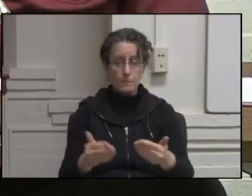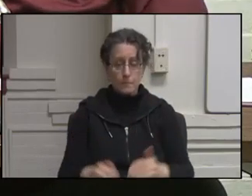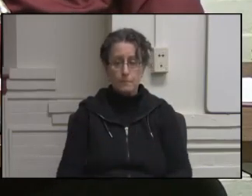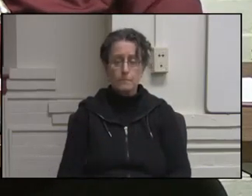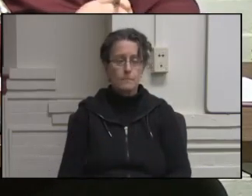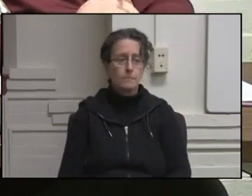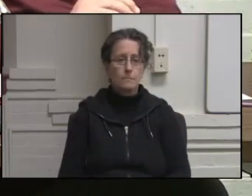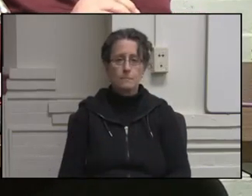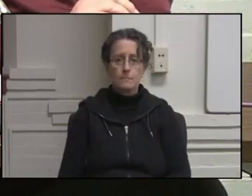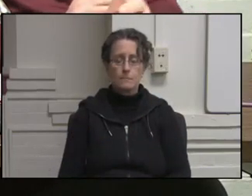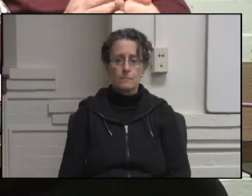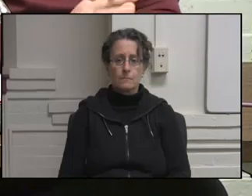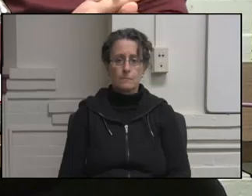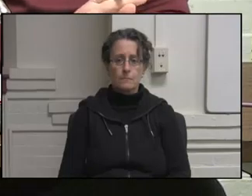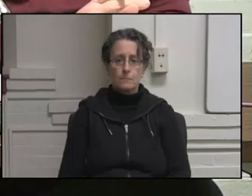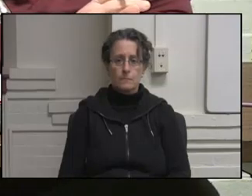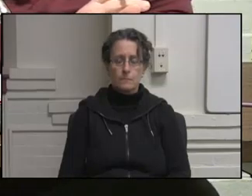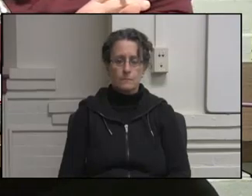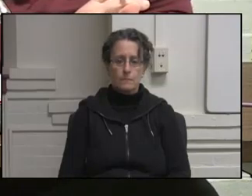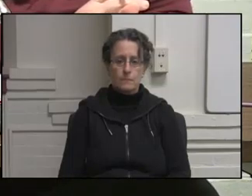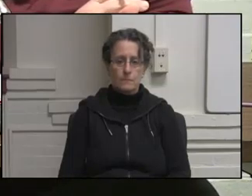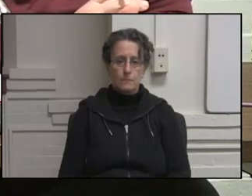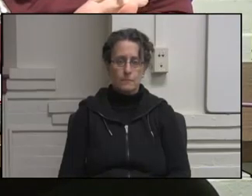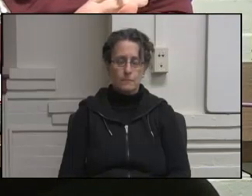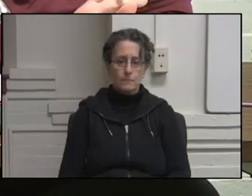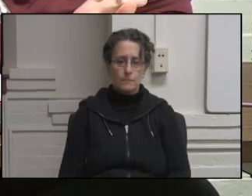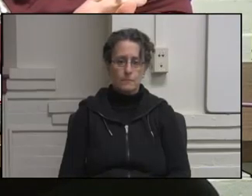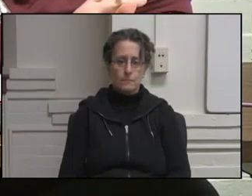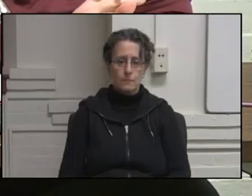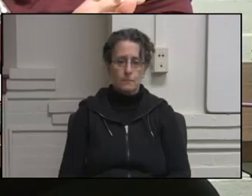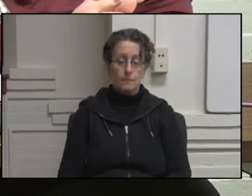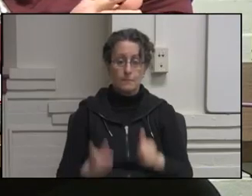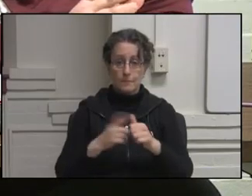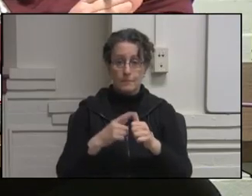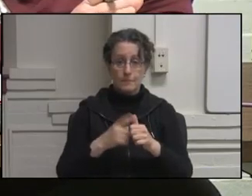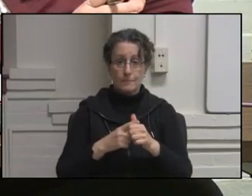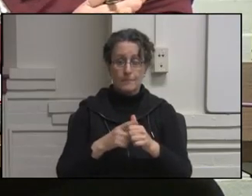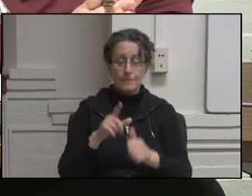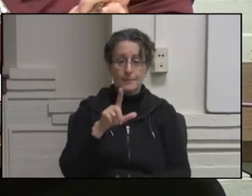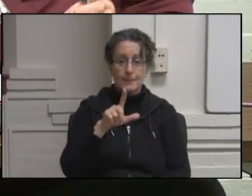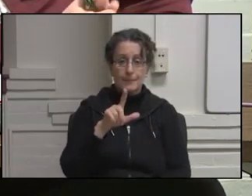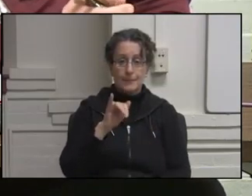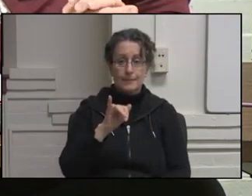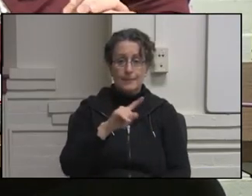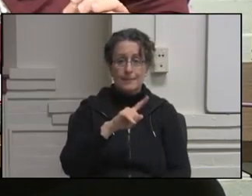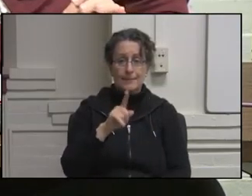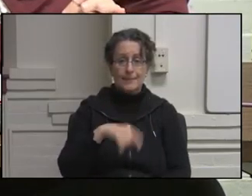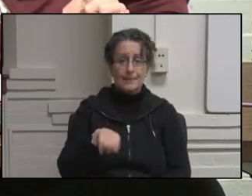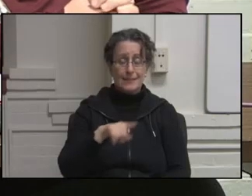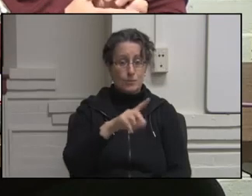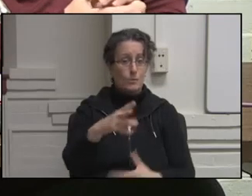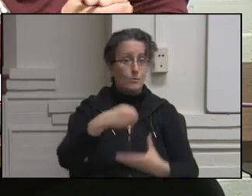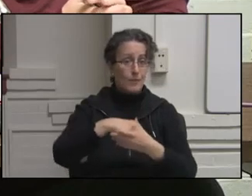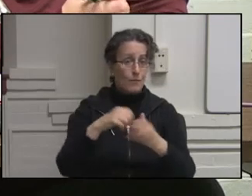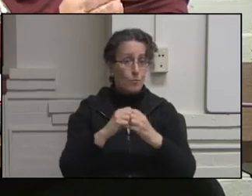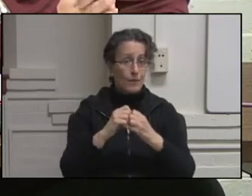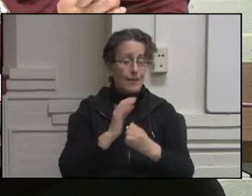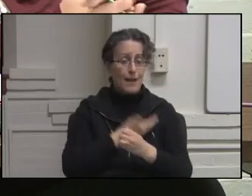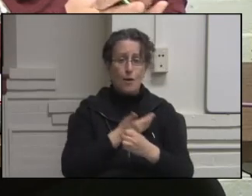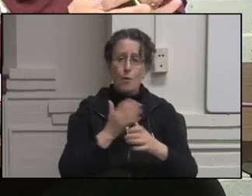Yeah, we can move on to Jeff. Okay. Well, first off, I want to publicly say thank you, Liz, for your years of service on the Skate Park Committee,